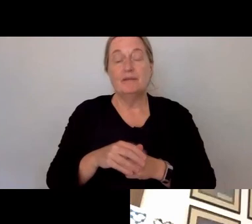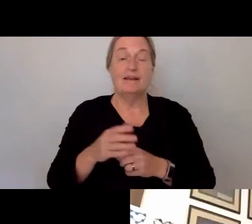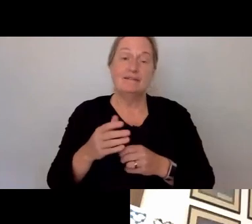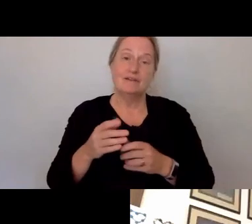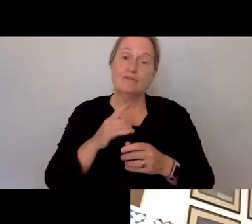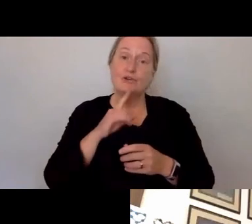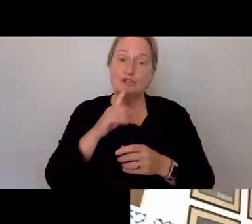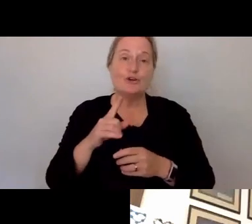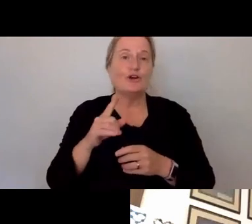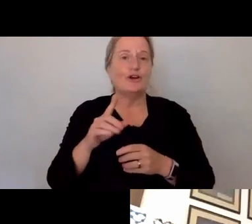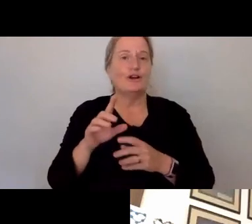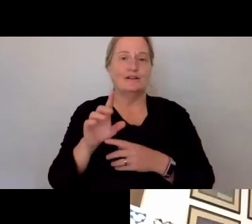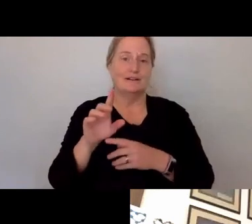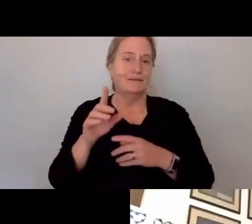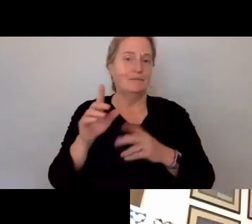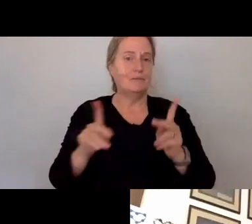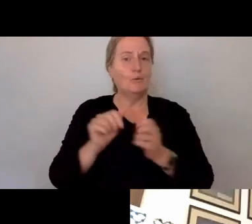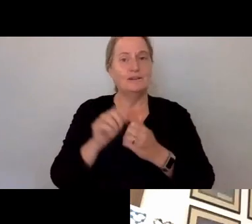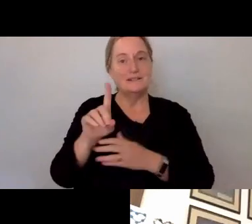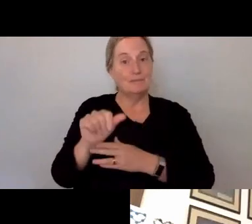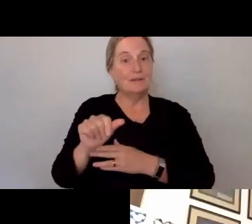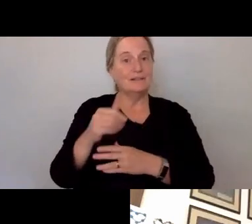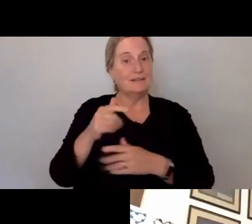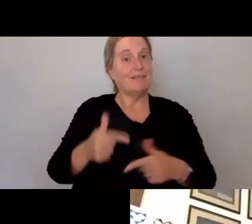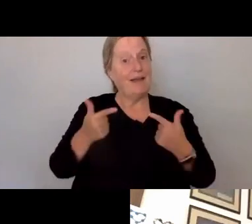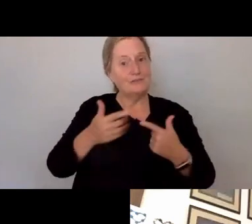when it was virtually impossible. So thanks.